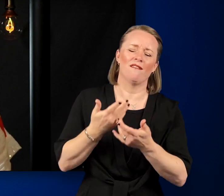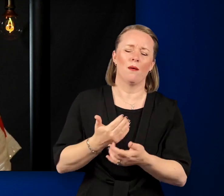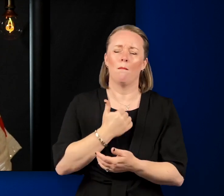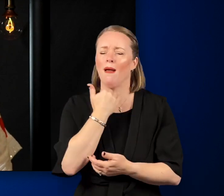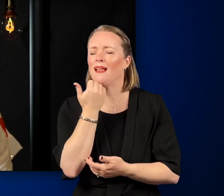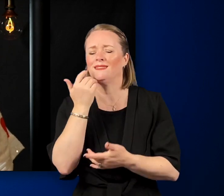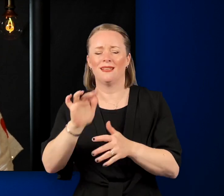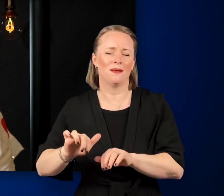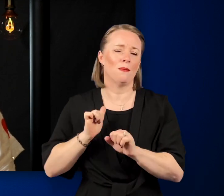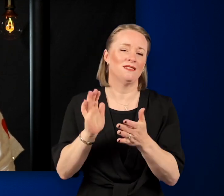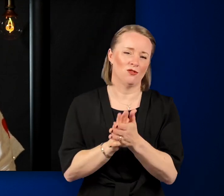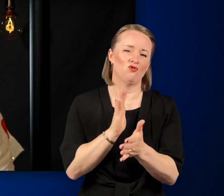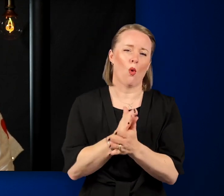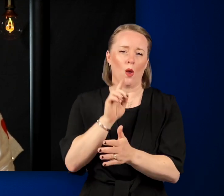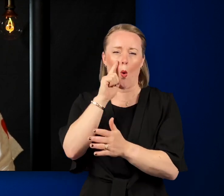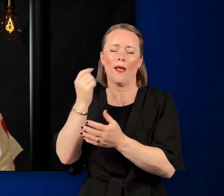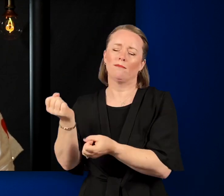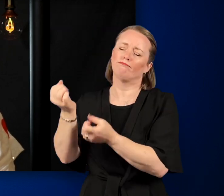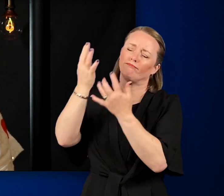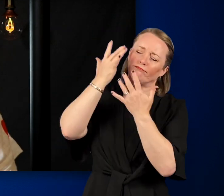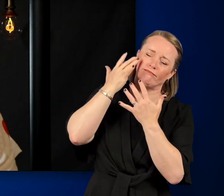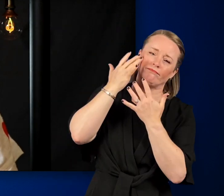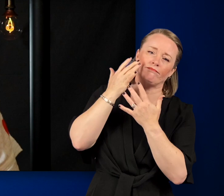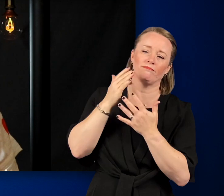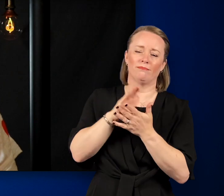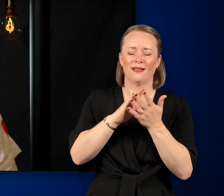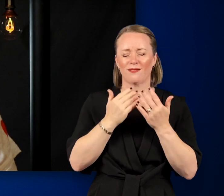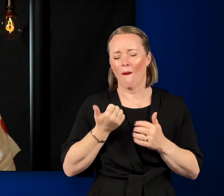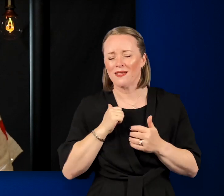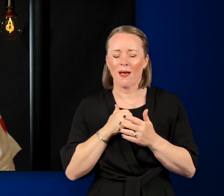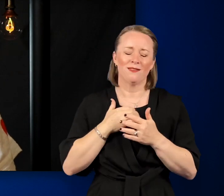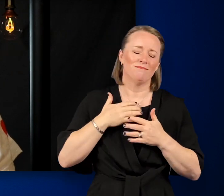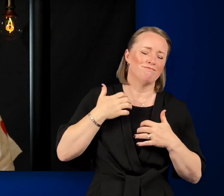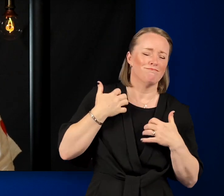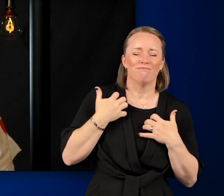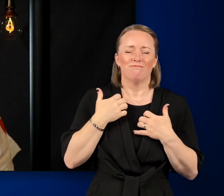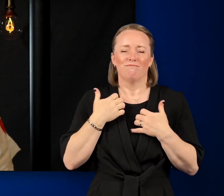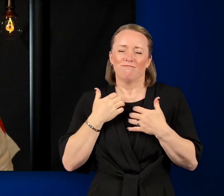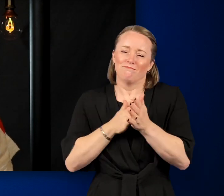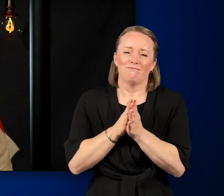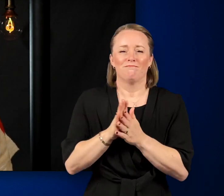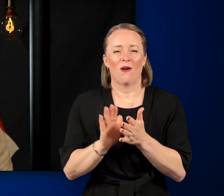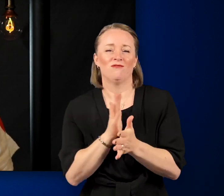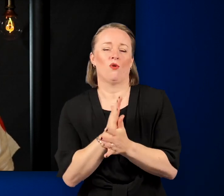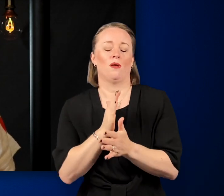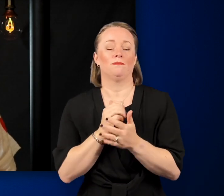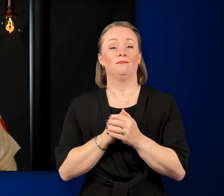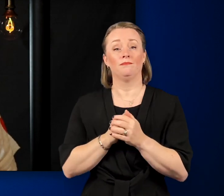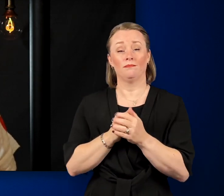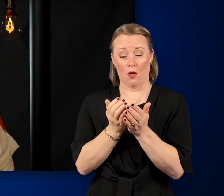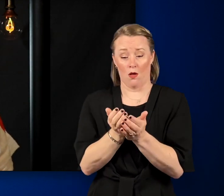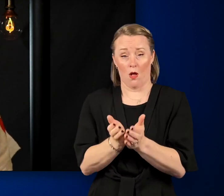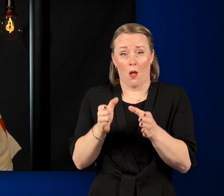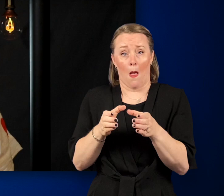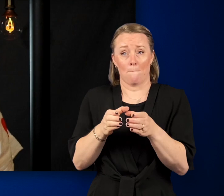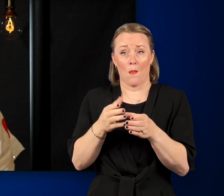of joy. Good times are coming, and the overflowing wine cup is the same. So David